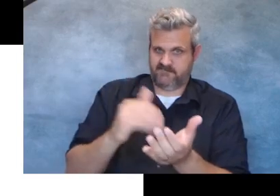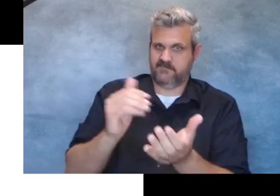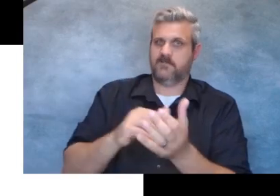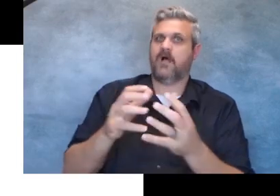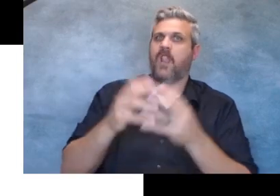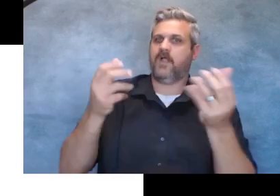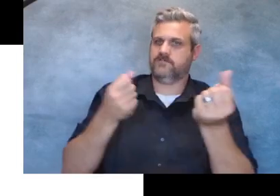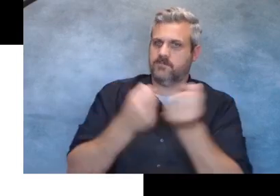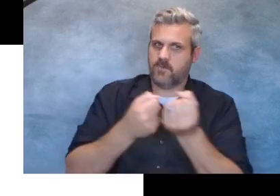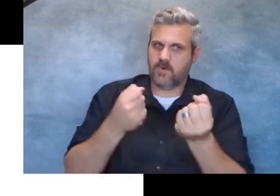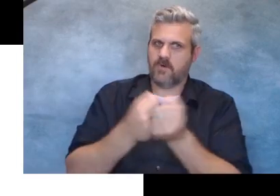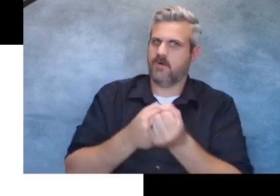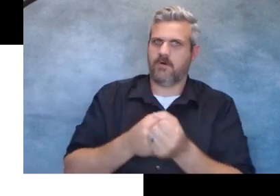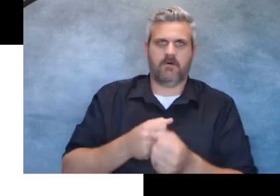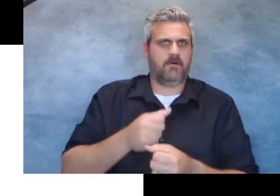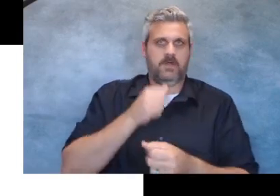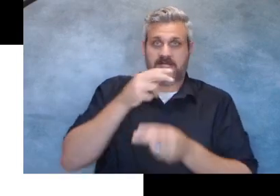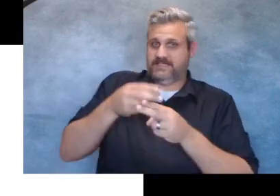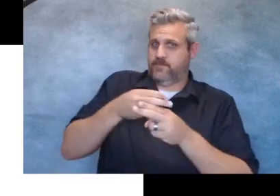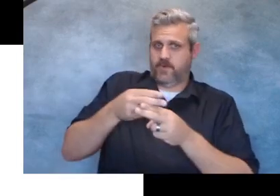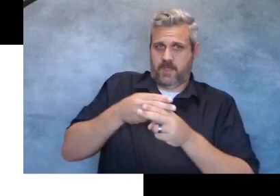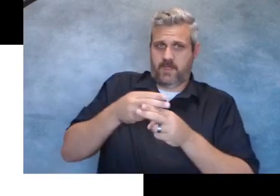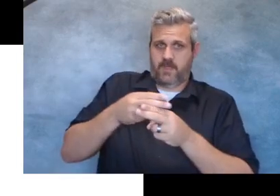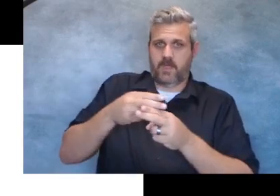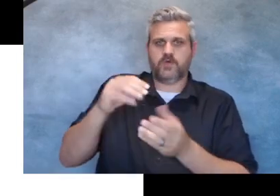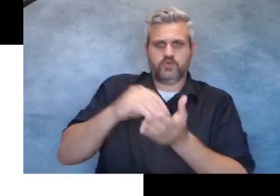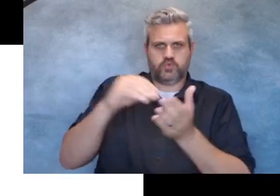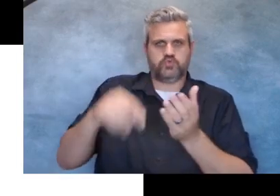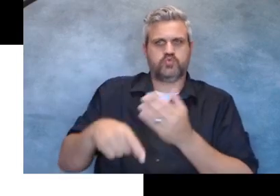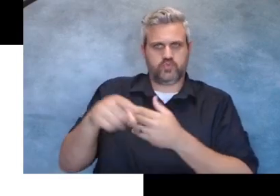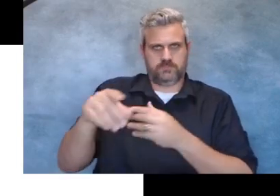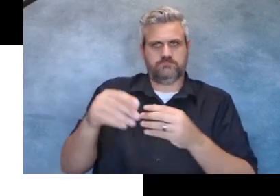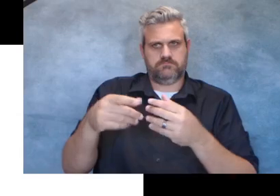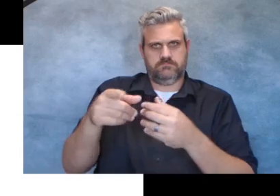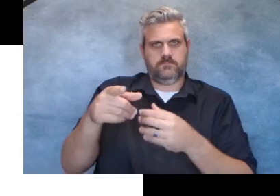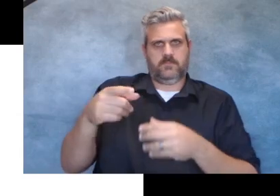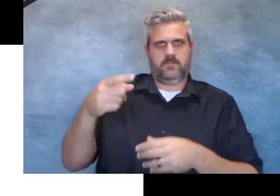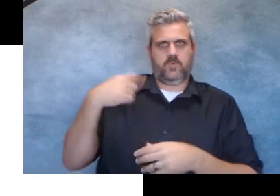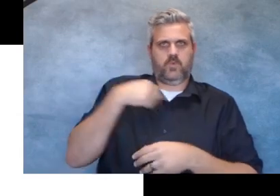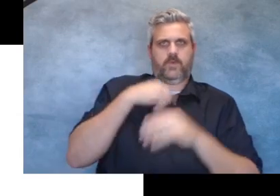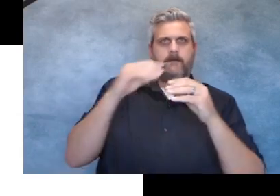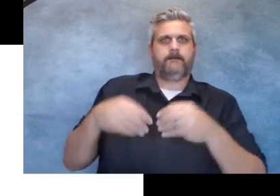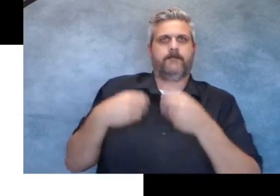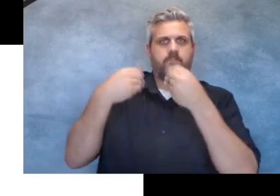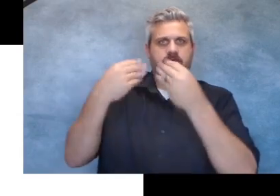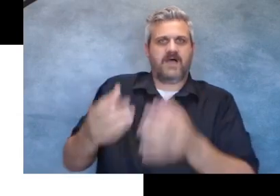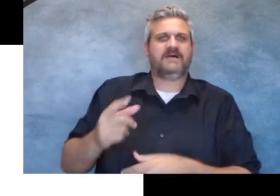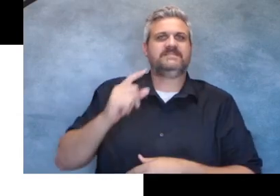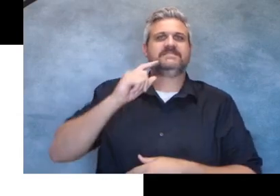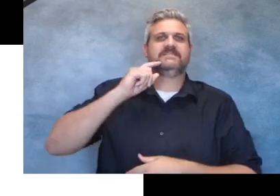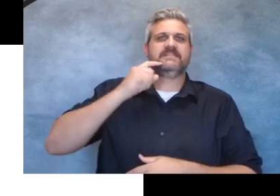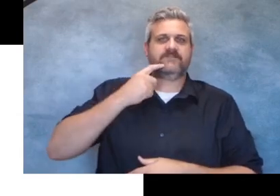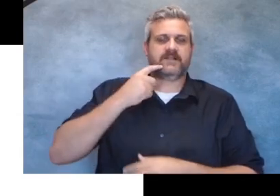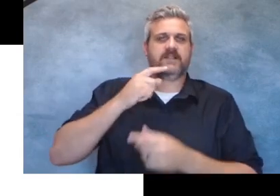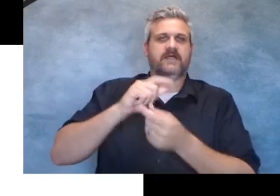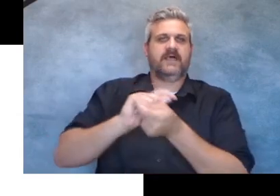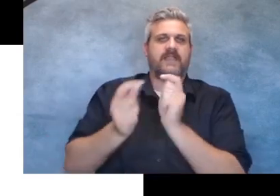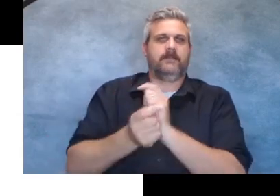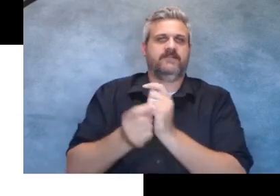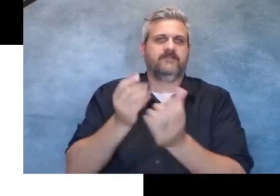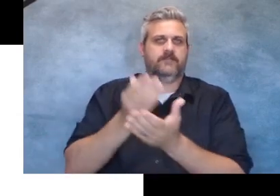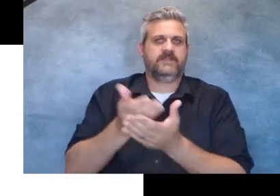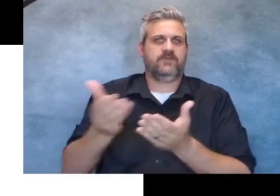with substantial supports that are not temporary, and the student is provided with significantly adaptive materials.